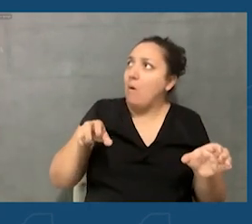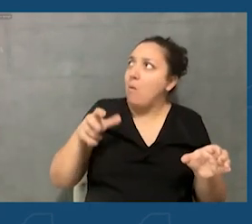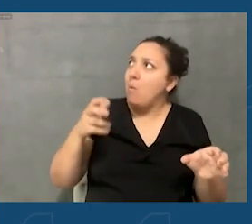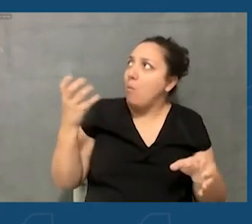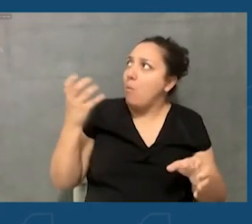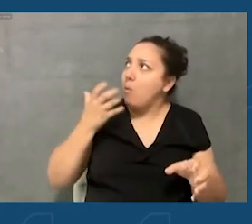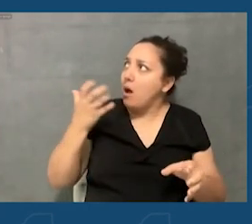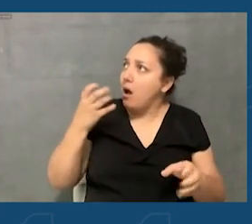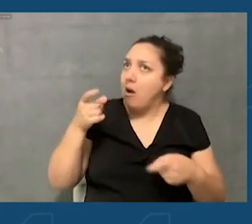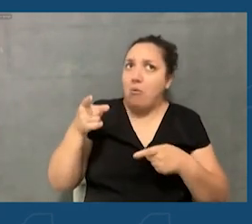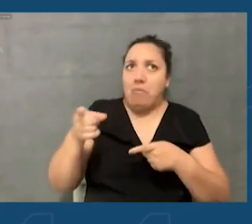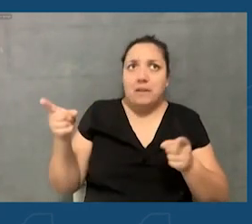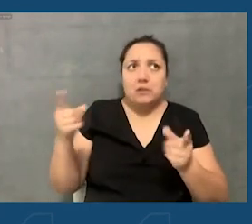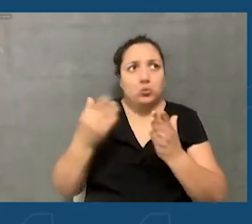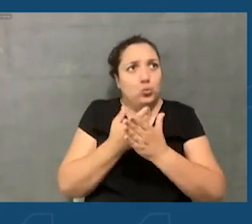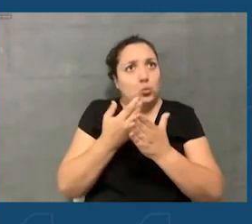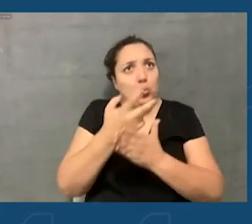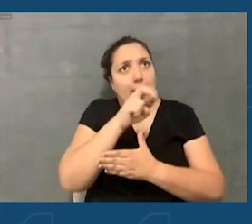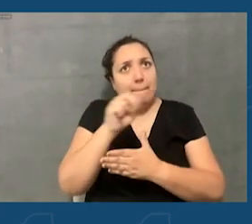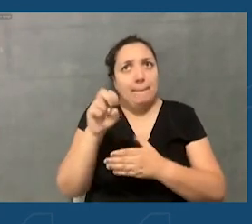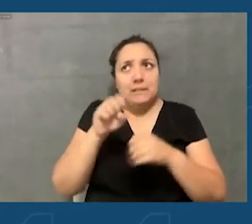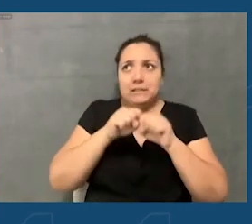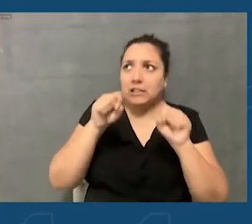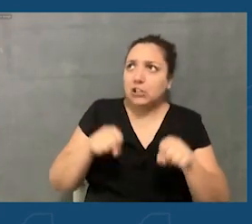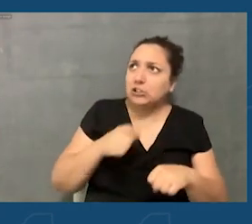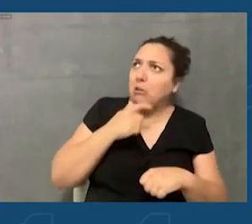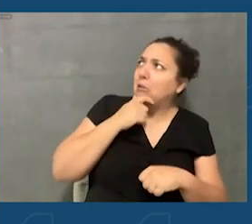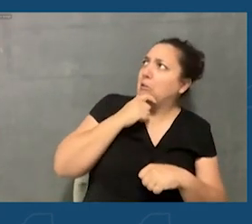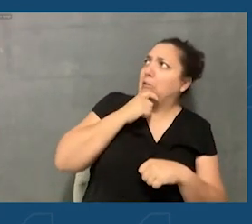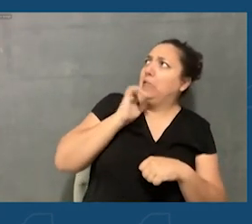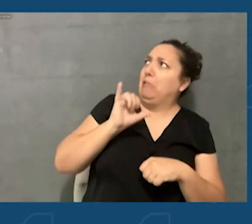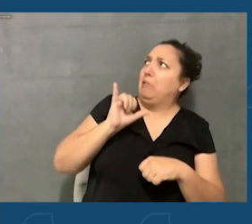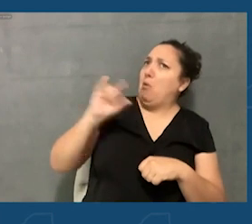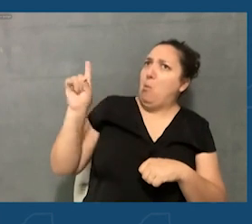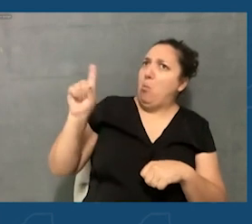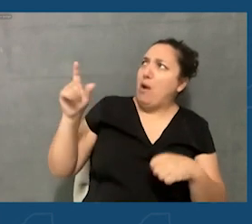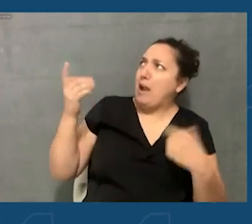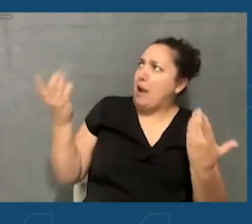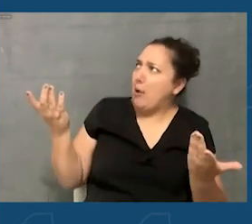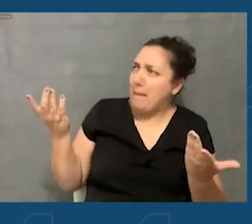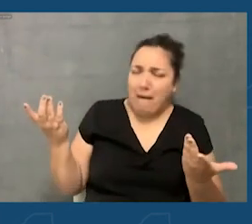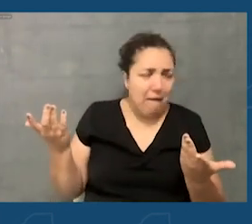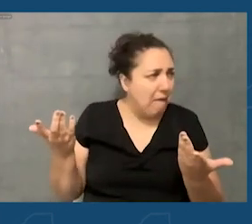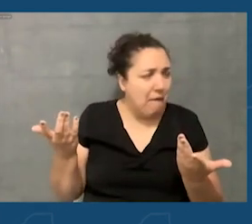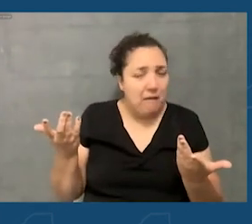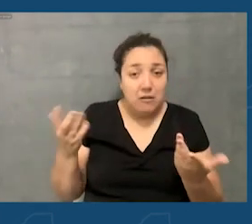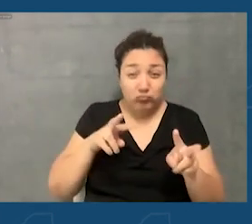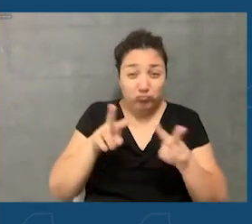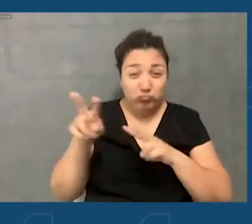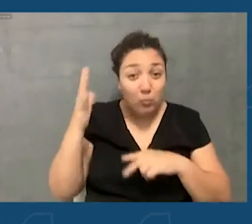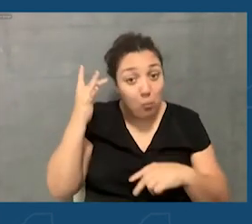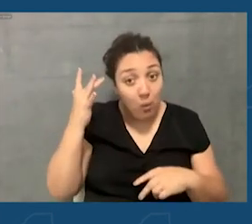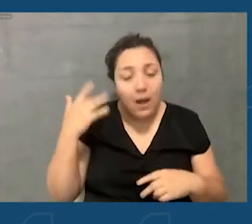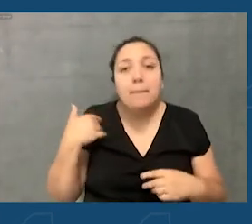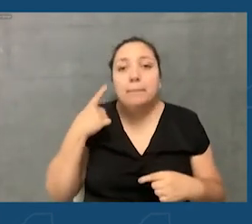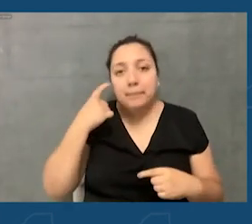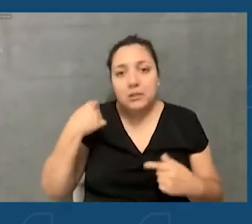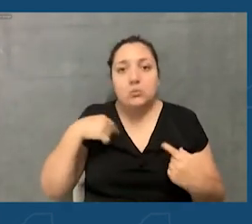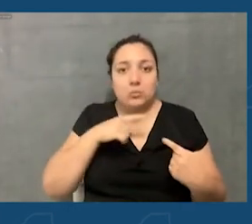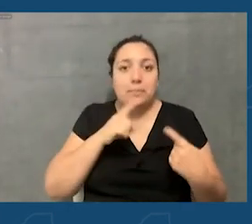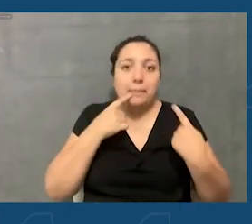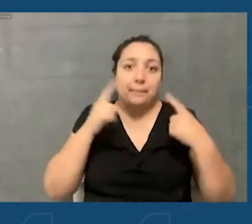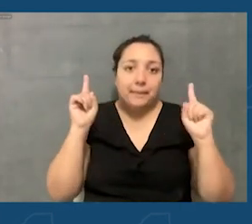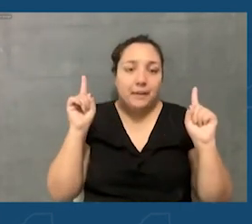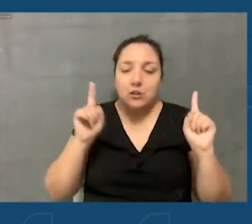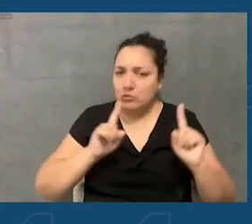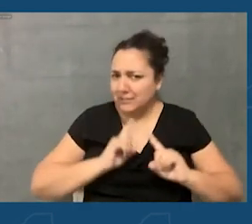this is amazing, where am I? They look around because of what we were able to accomplish. It's completely different,